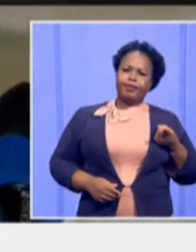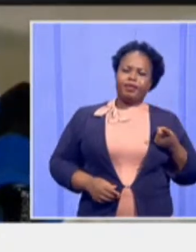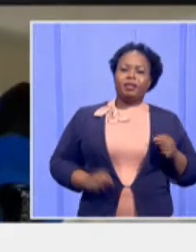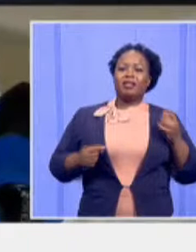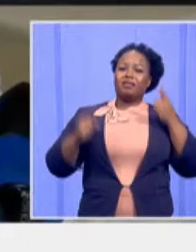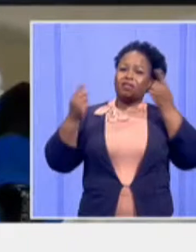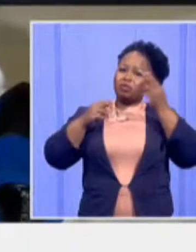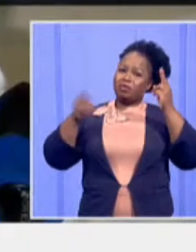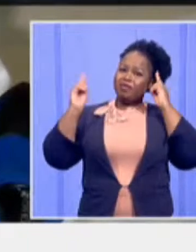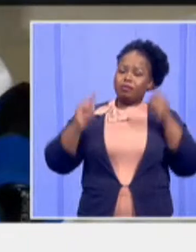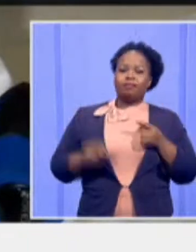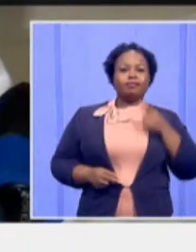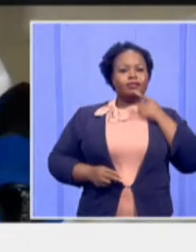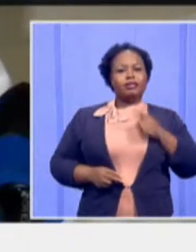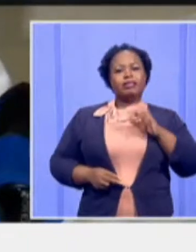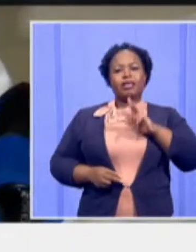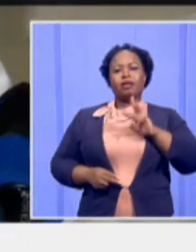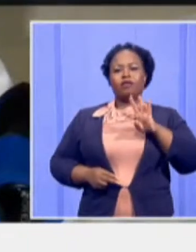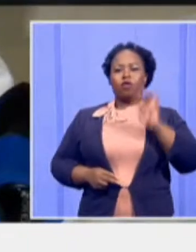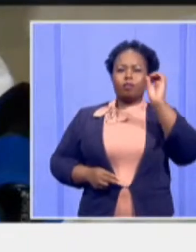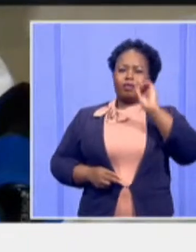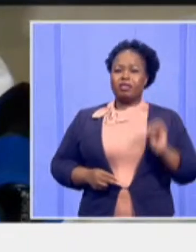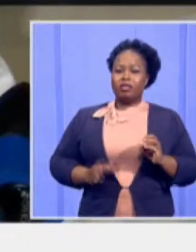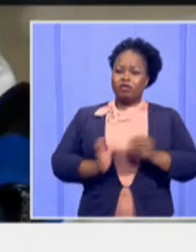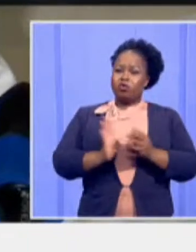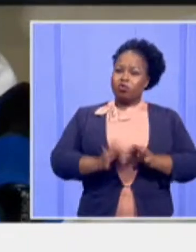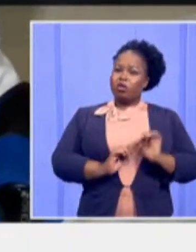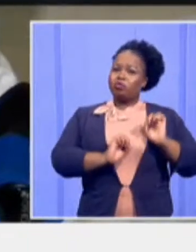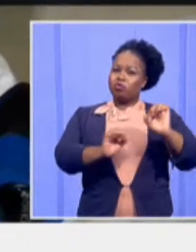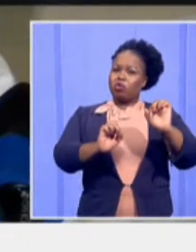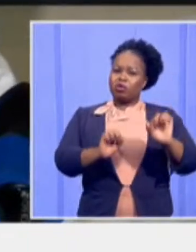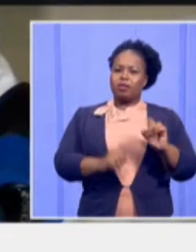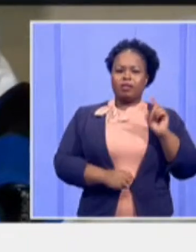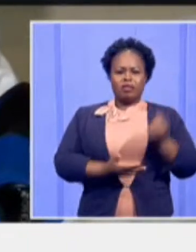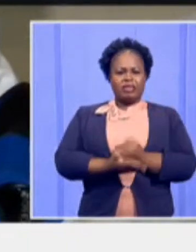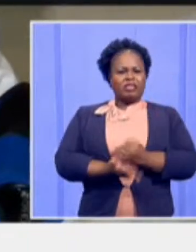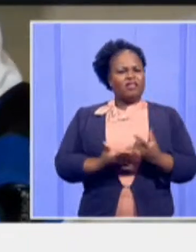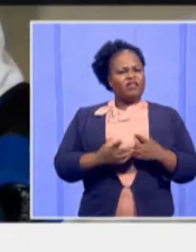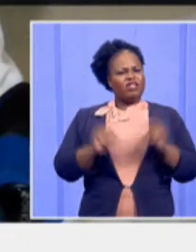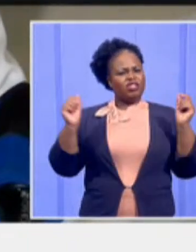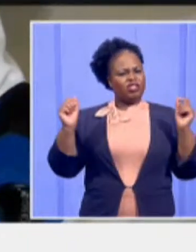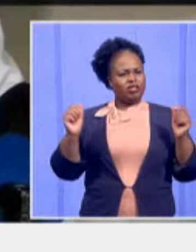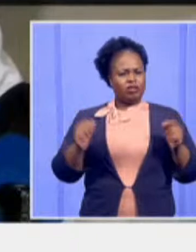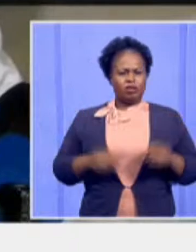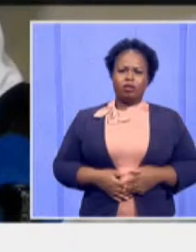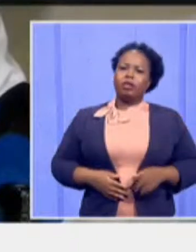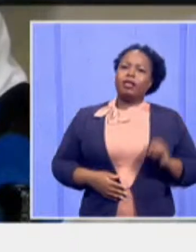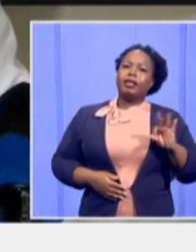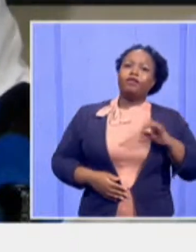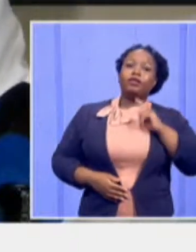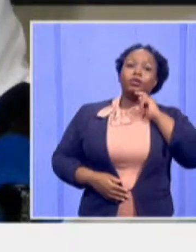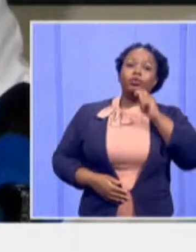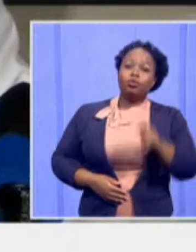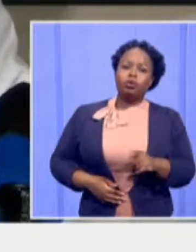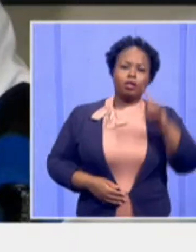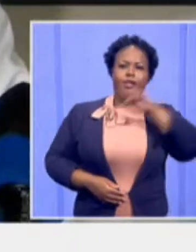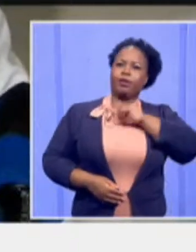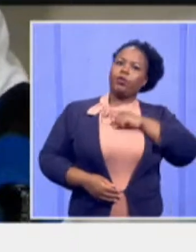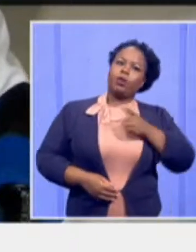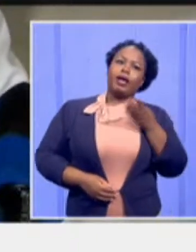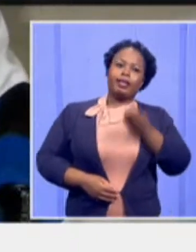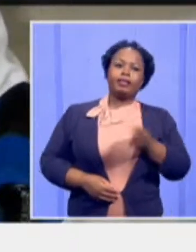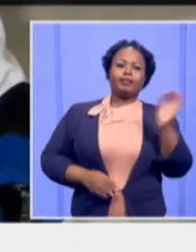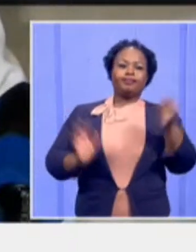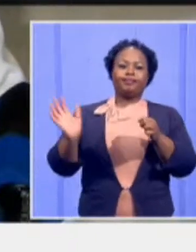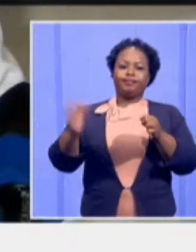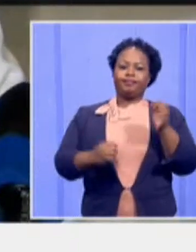University says 94% of their students have been registered. If that is true, then why are they